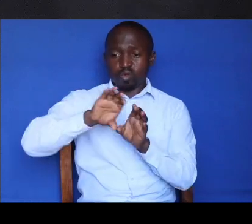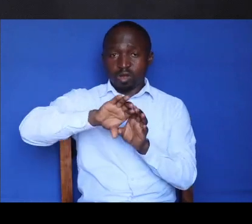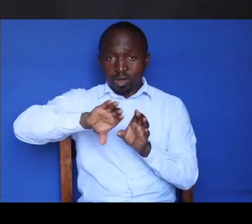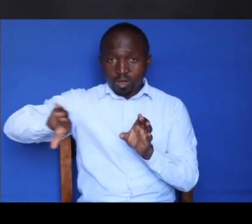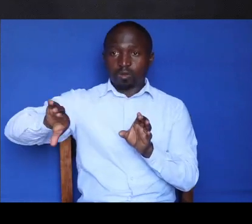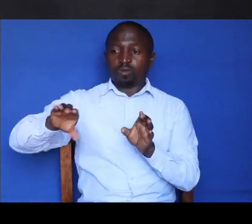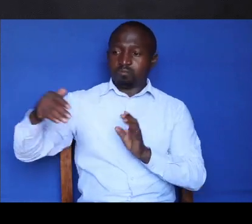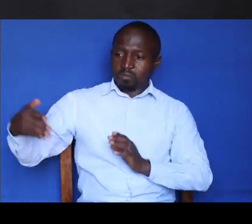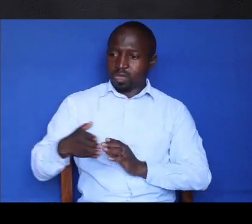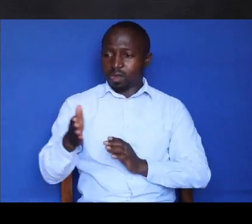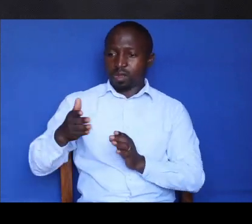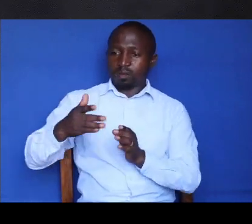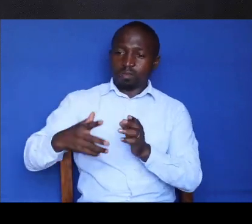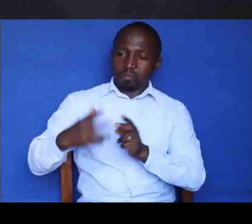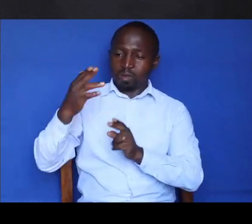meander.